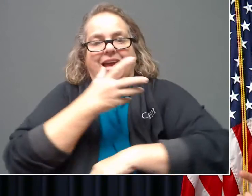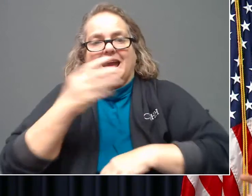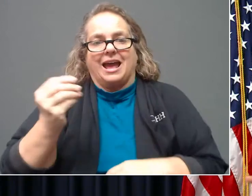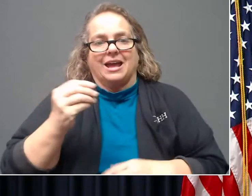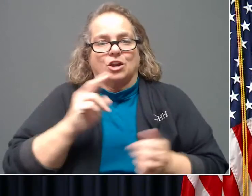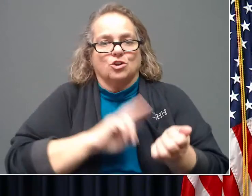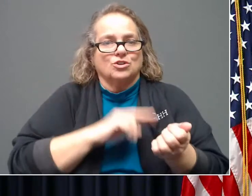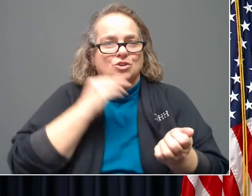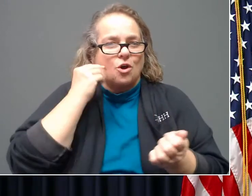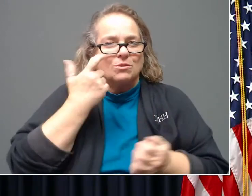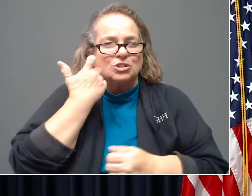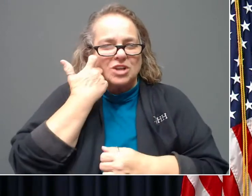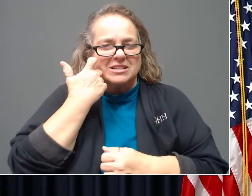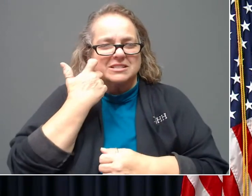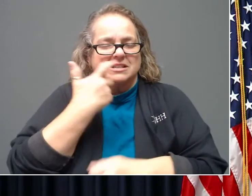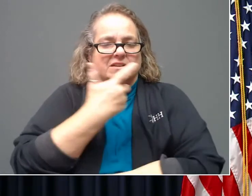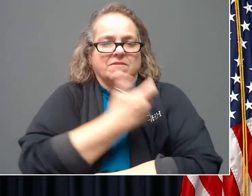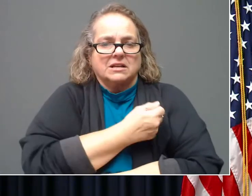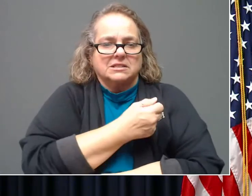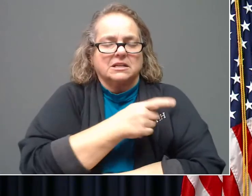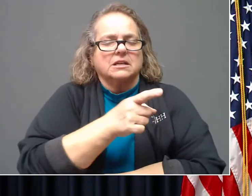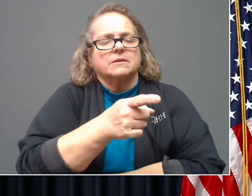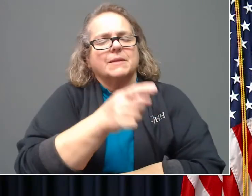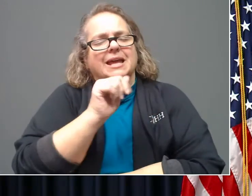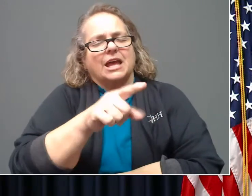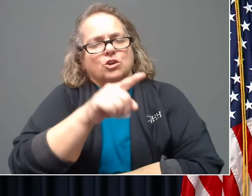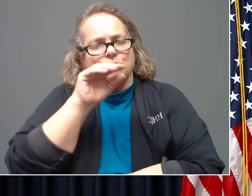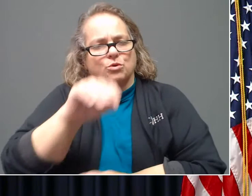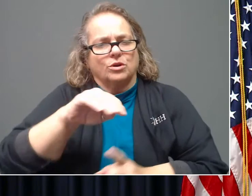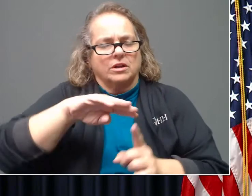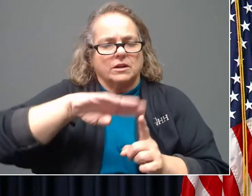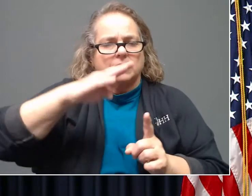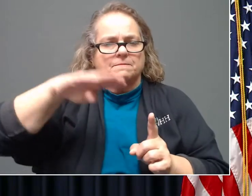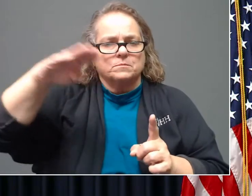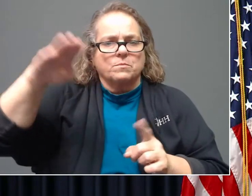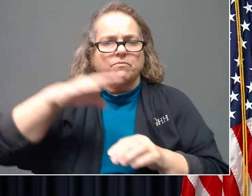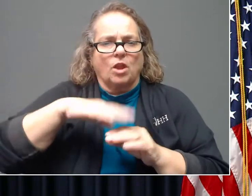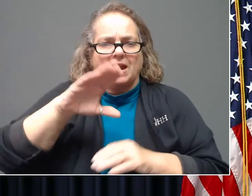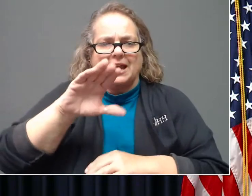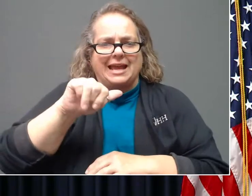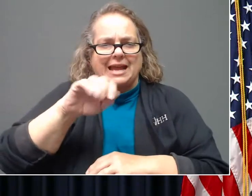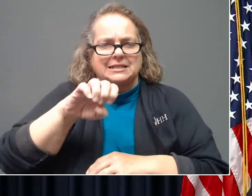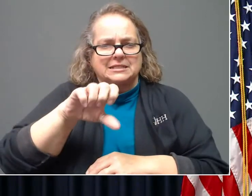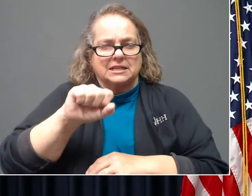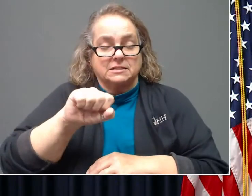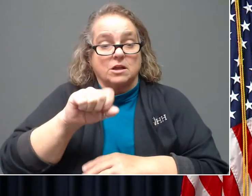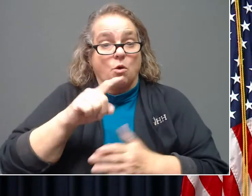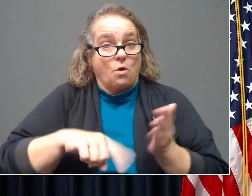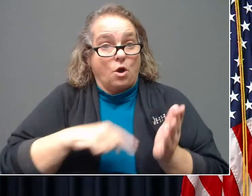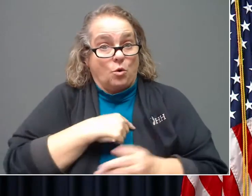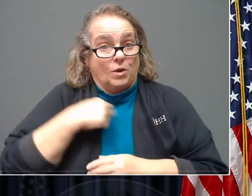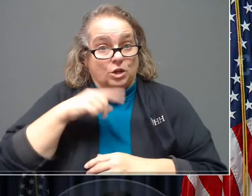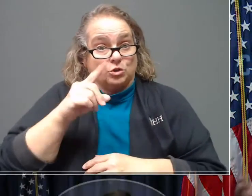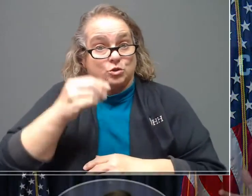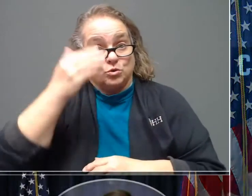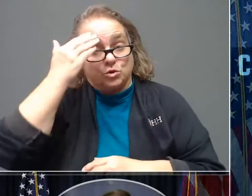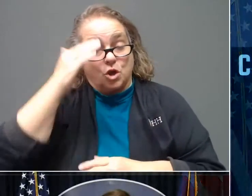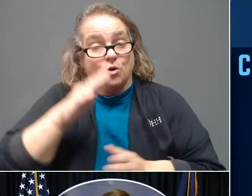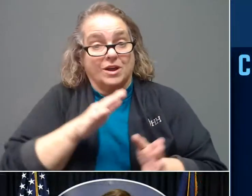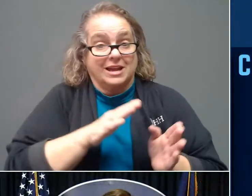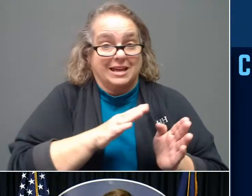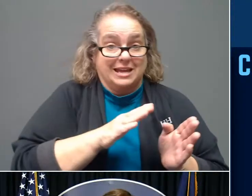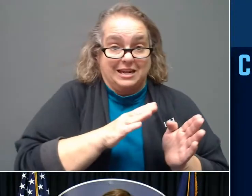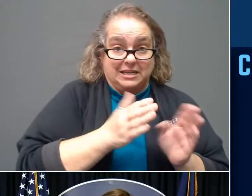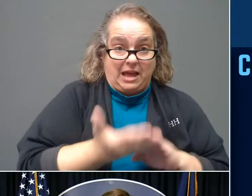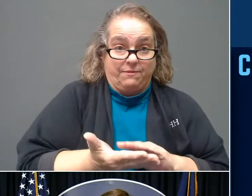now. But can you put up the stair-stepper chart about cases? What we do know is that deaths trail cases